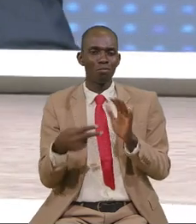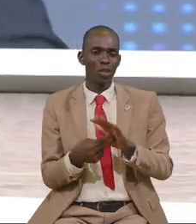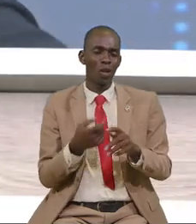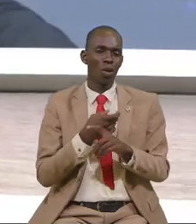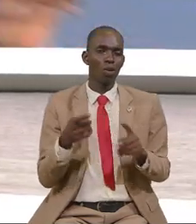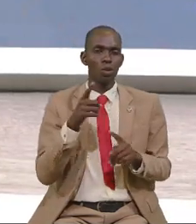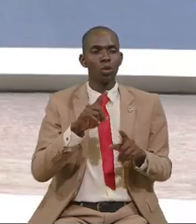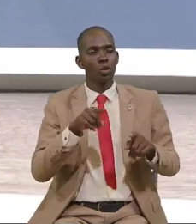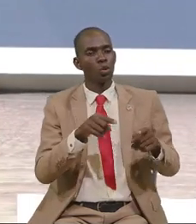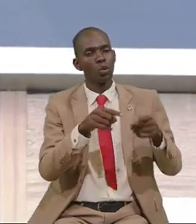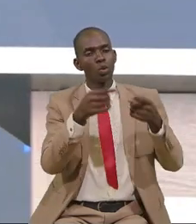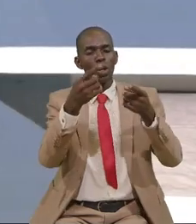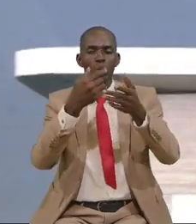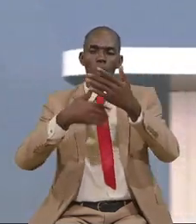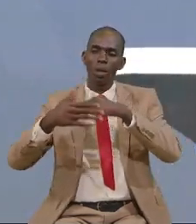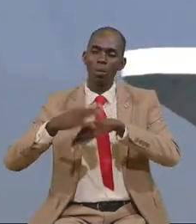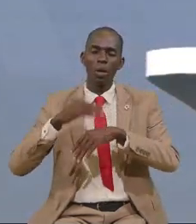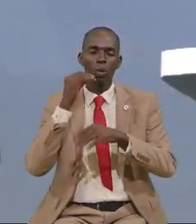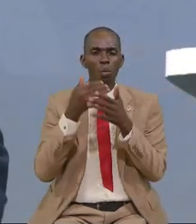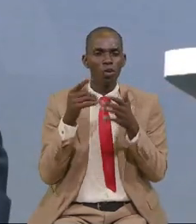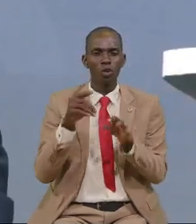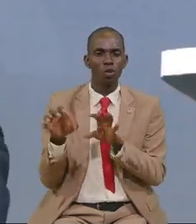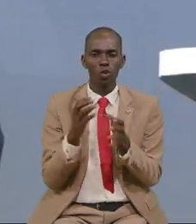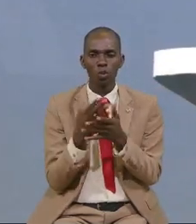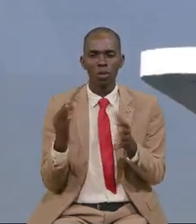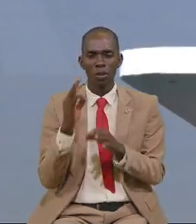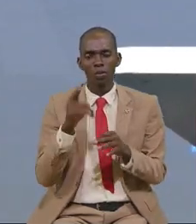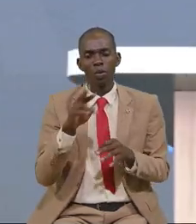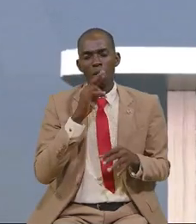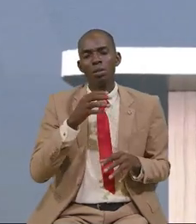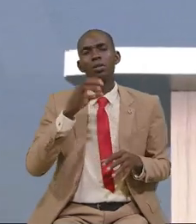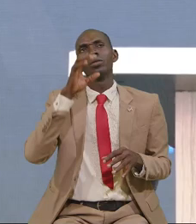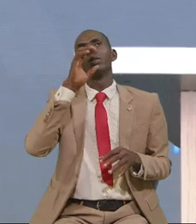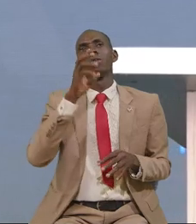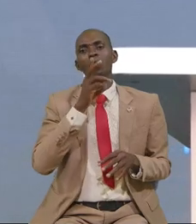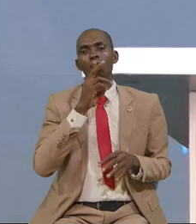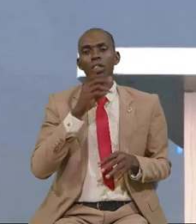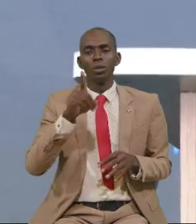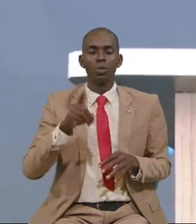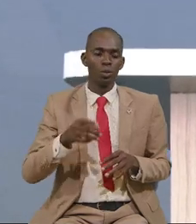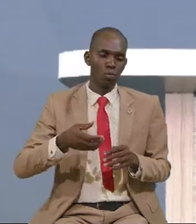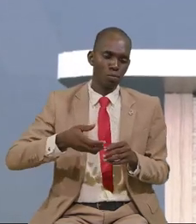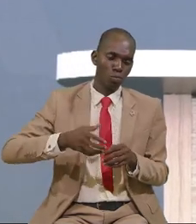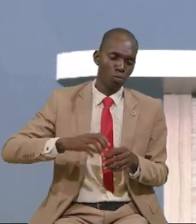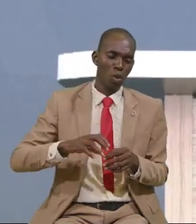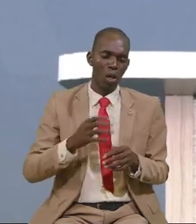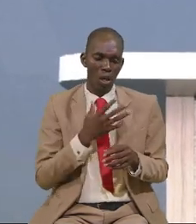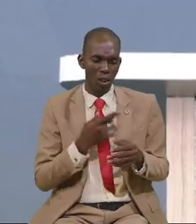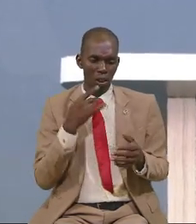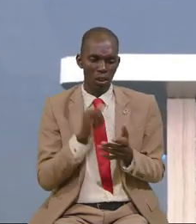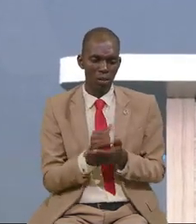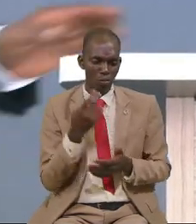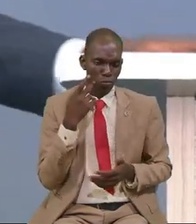back home, and before you do anything, if you're taking a glass of water, you open a gate. Behold, I give unto you